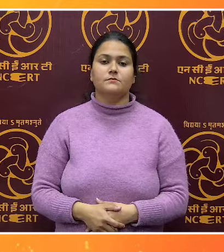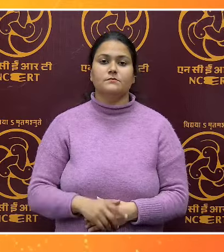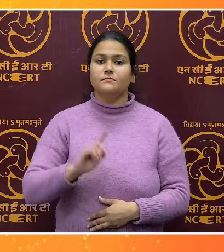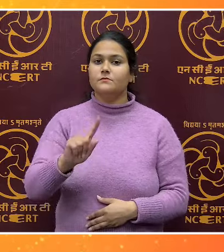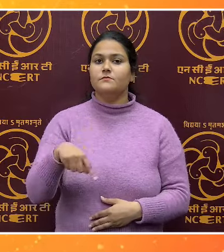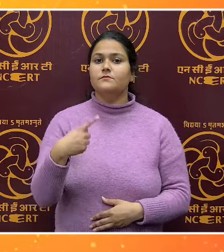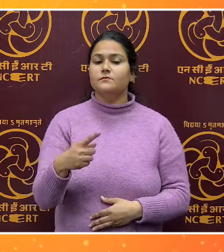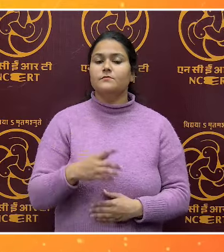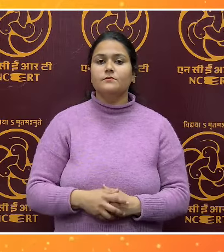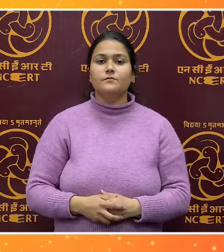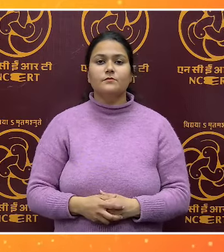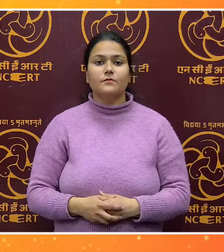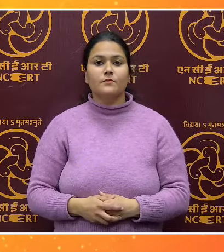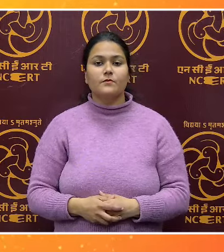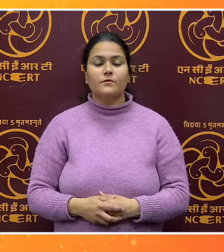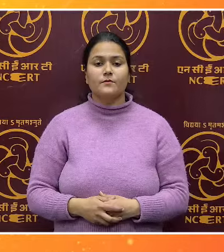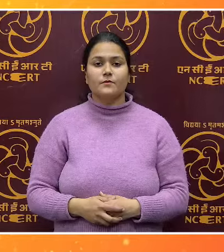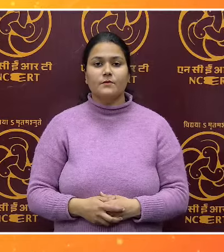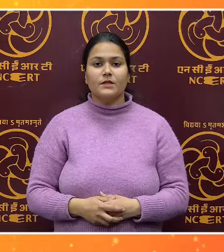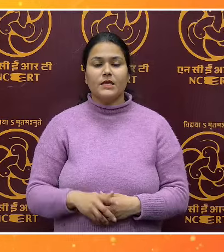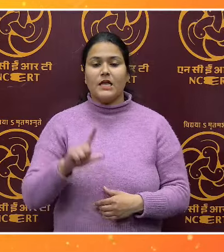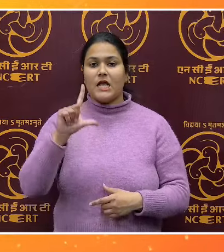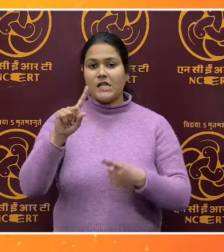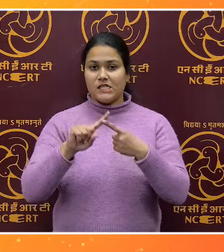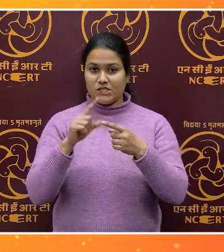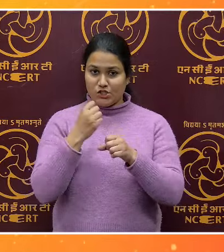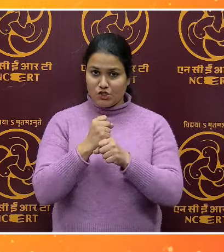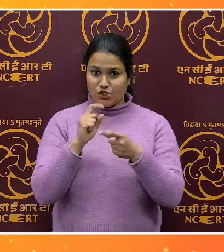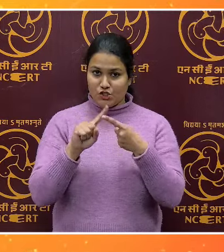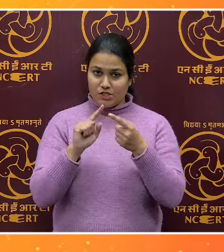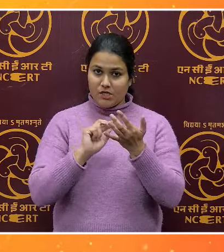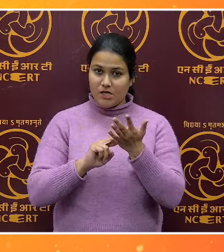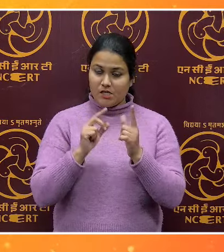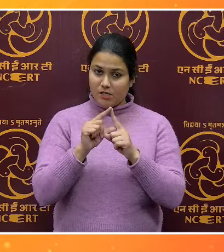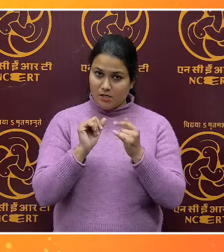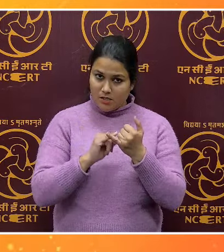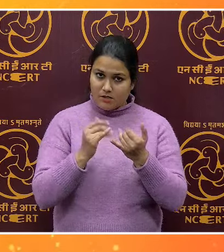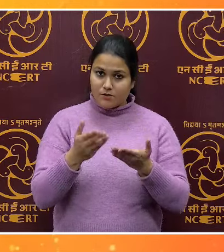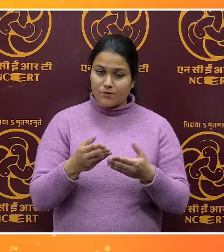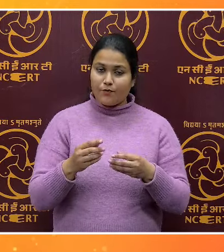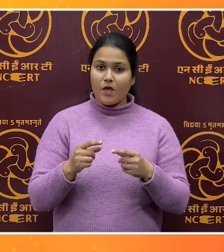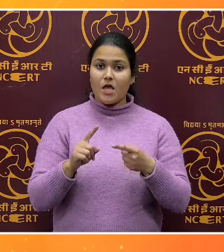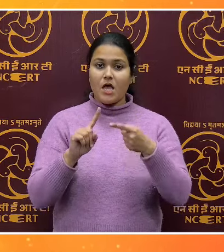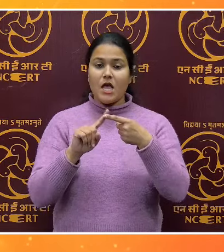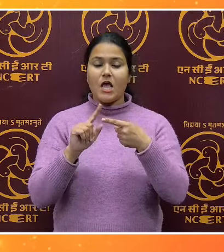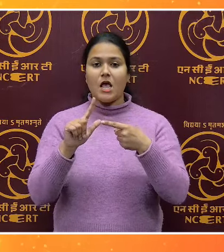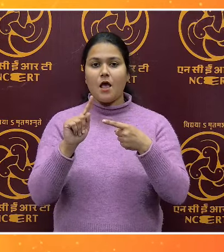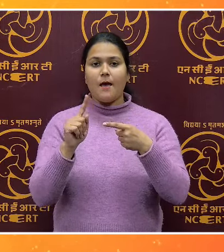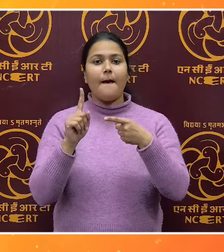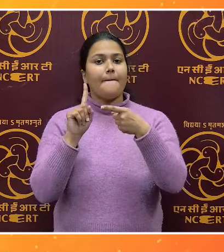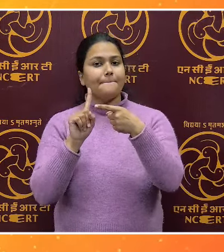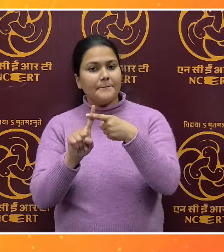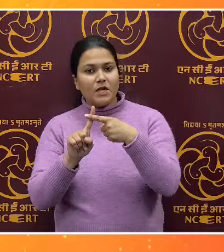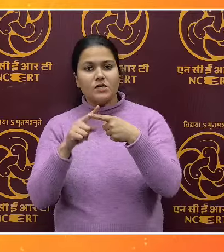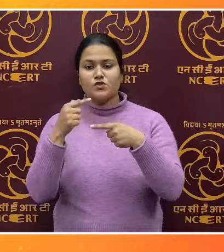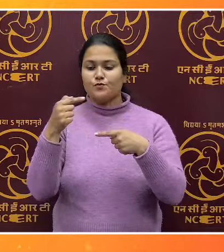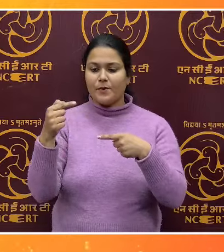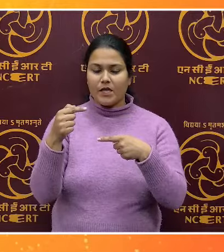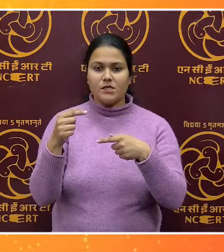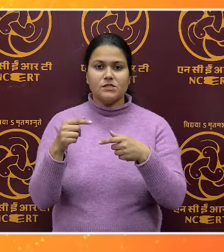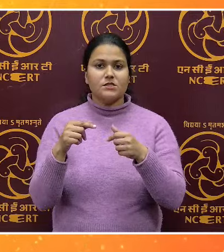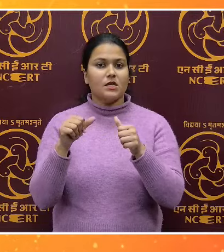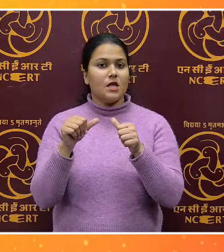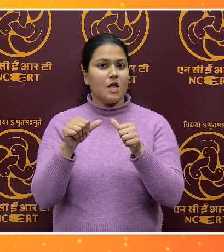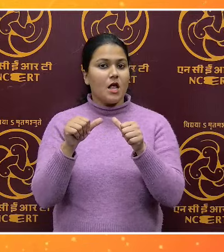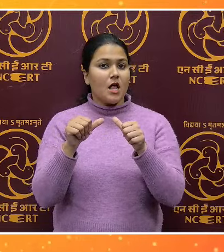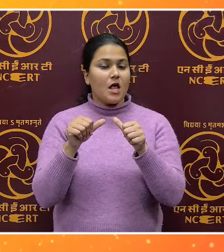Next, that is ligands, electron donating species, ions or molecules